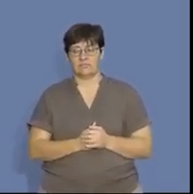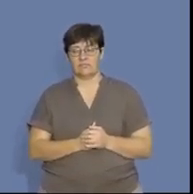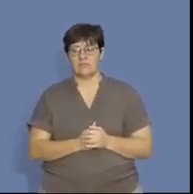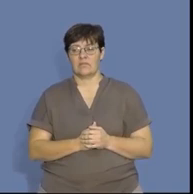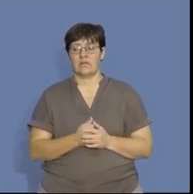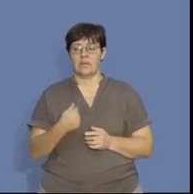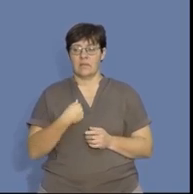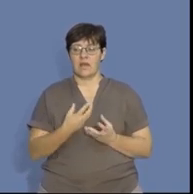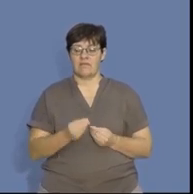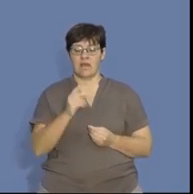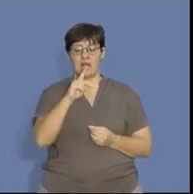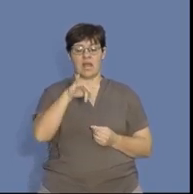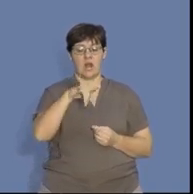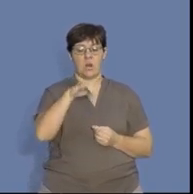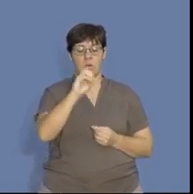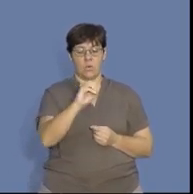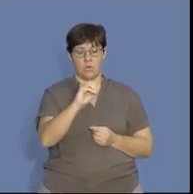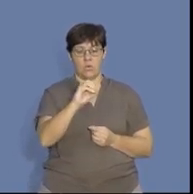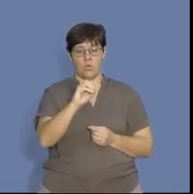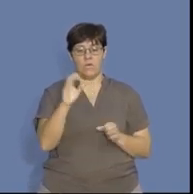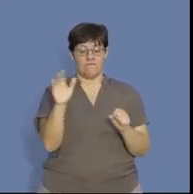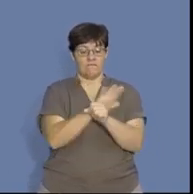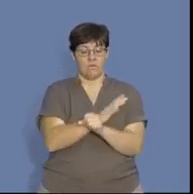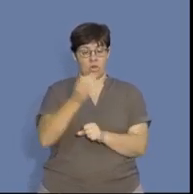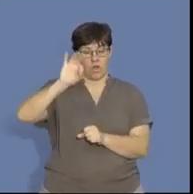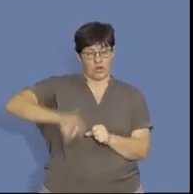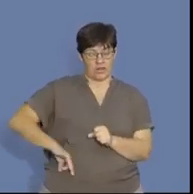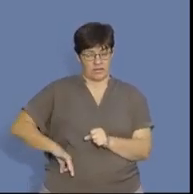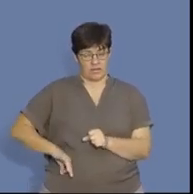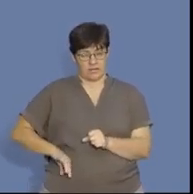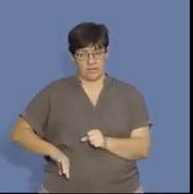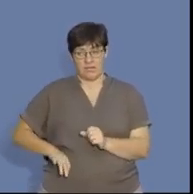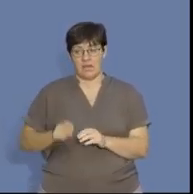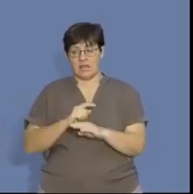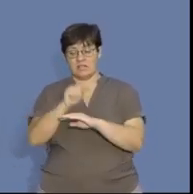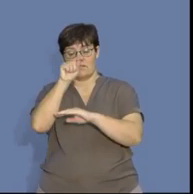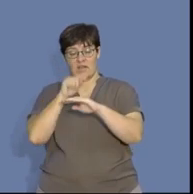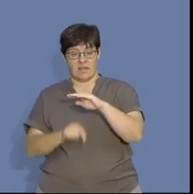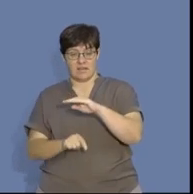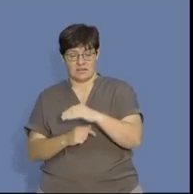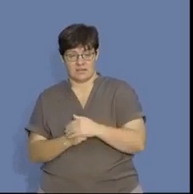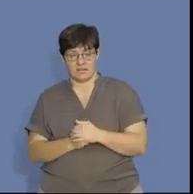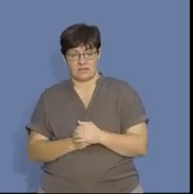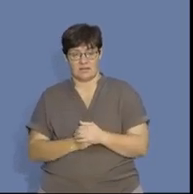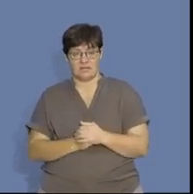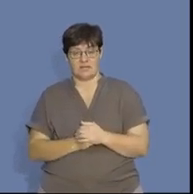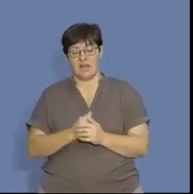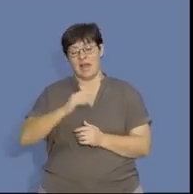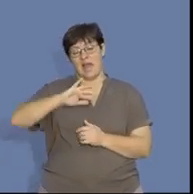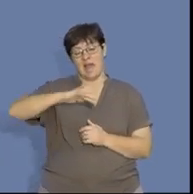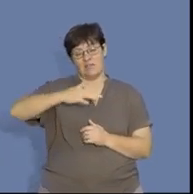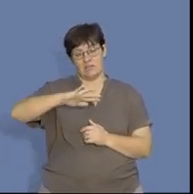returns? I'm going to take Kylo's total earnings, and I'm going to divide this by